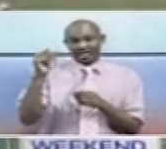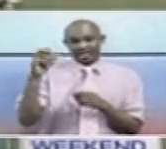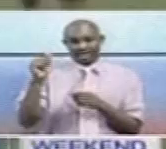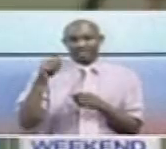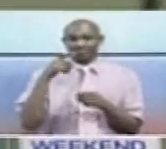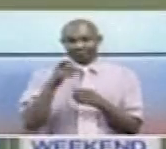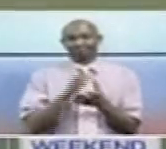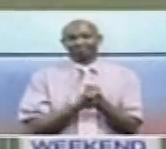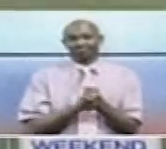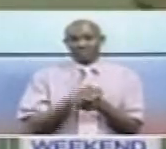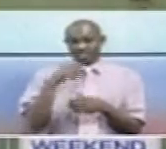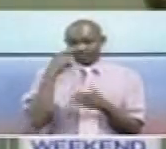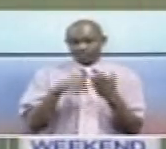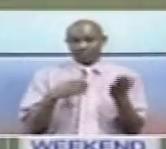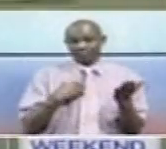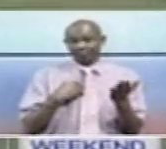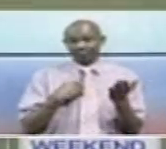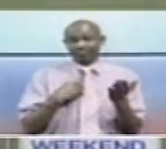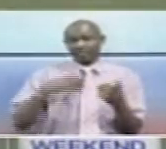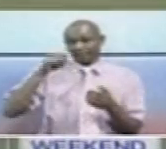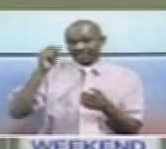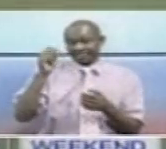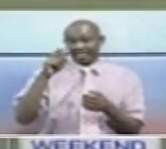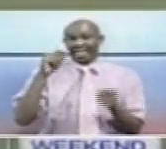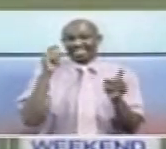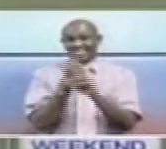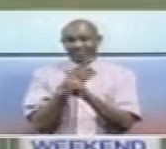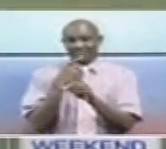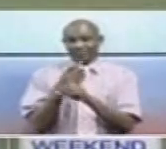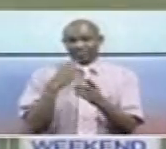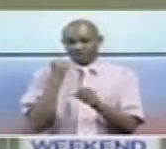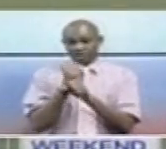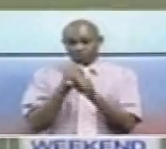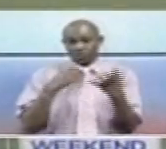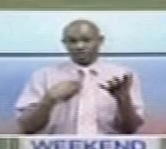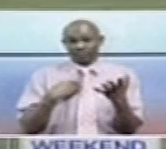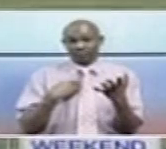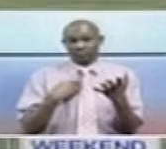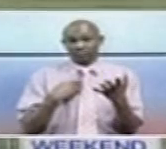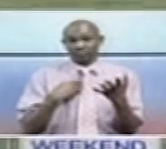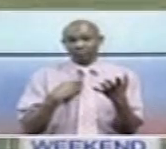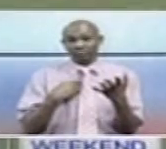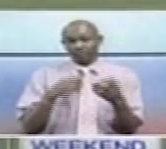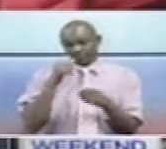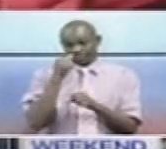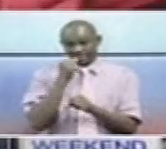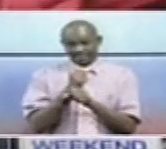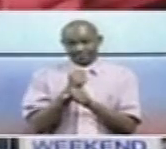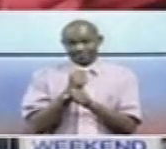Zuki Mutunga. Hilon Zundanu and Peter Kalunda both netted braces as County Giants Kianika Girls romped